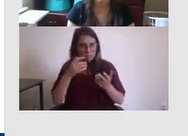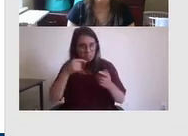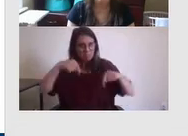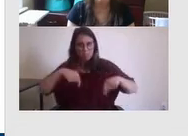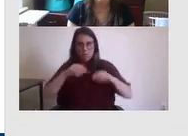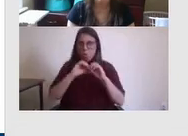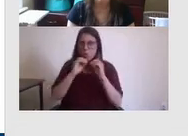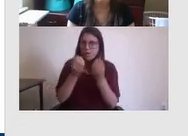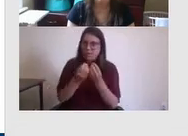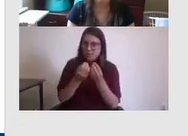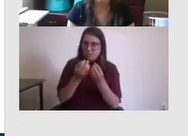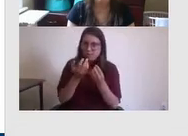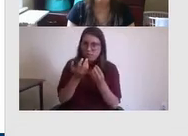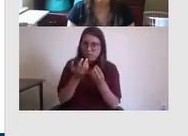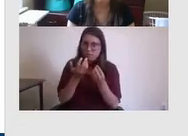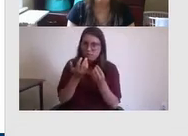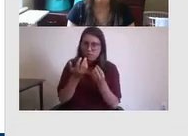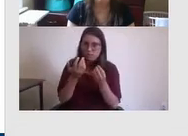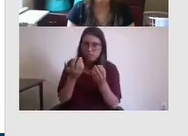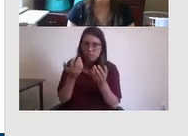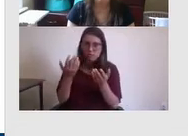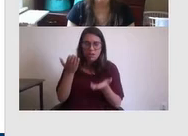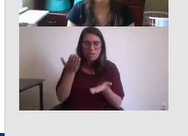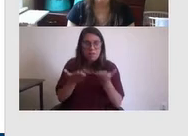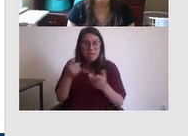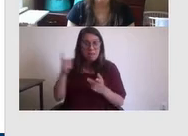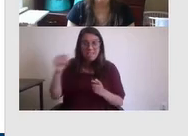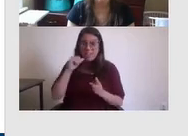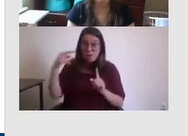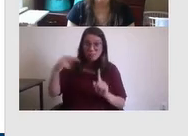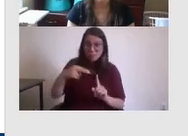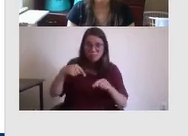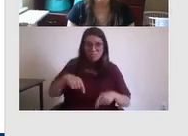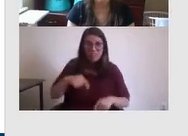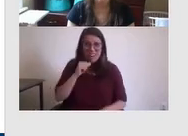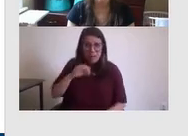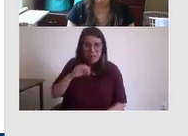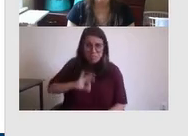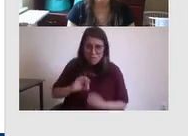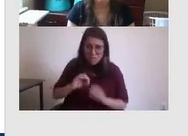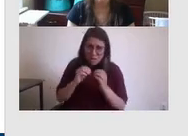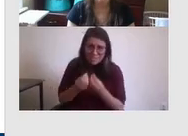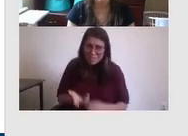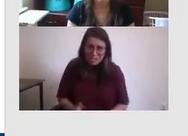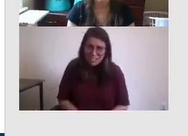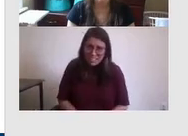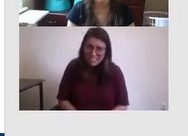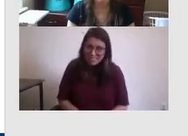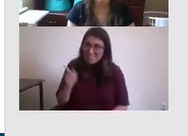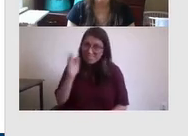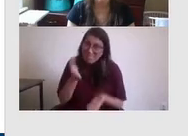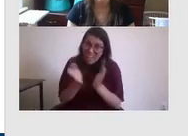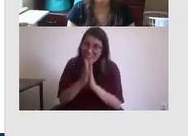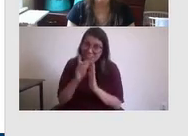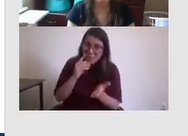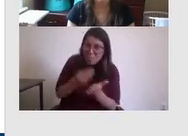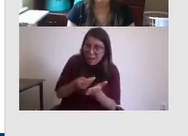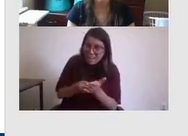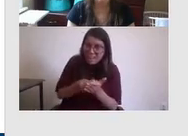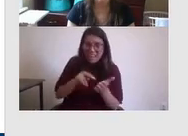organization, and they may not look at us as a not-for-profit. They will ask for money for